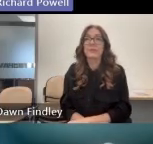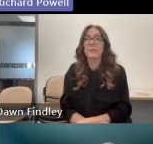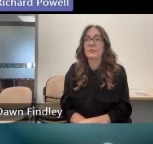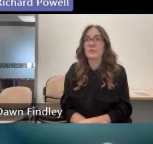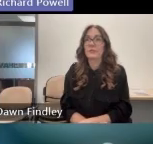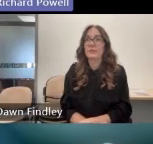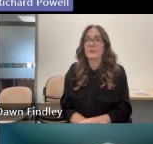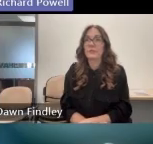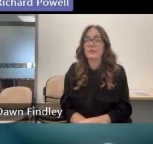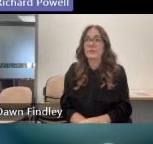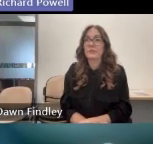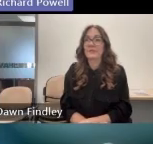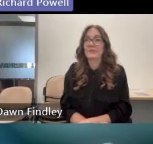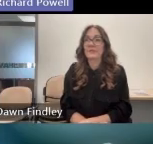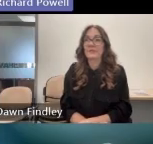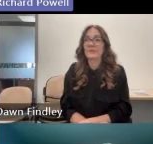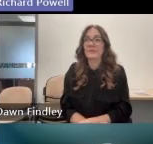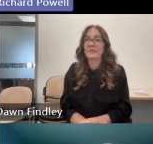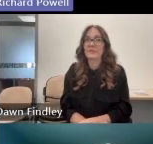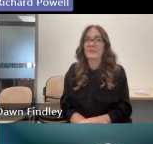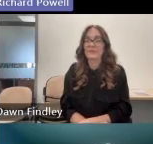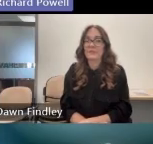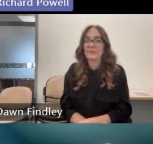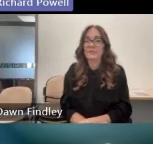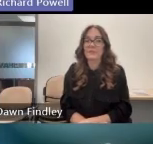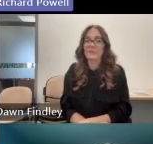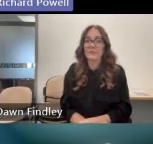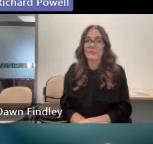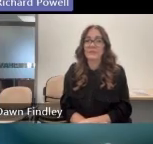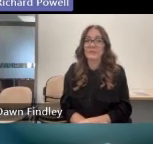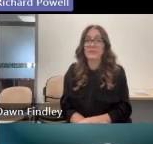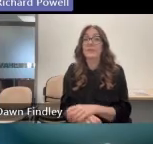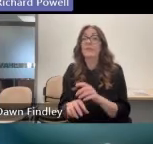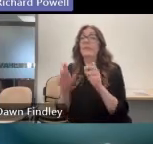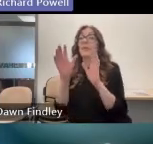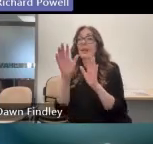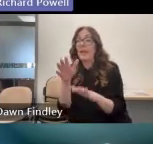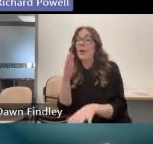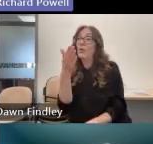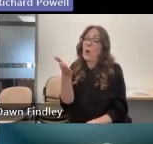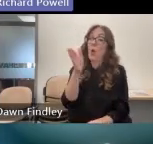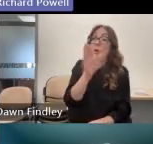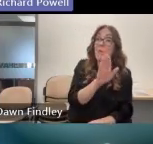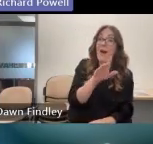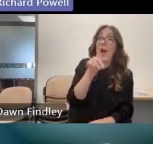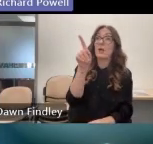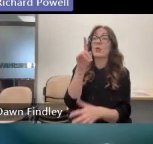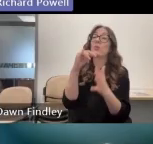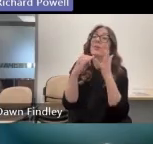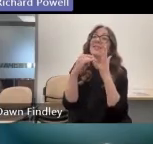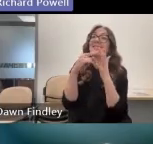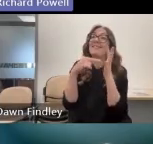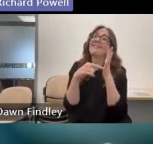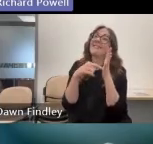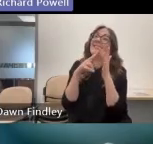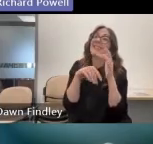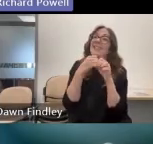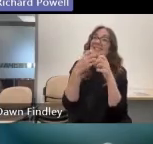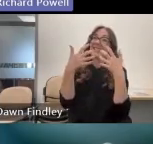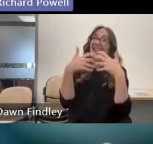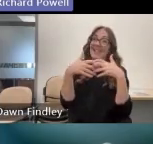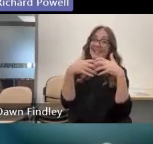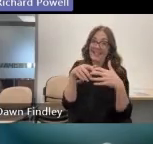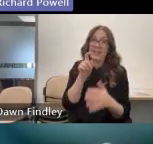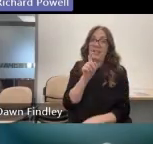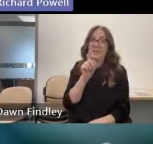Okay, so I'm back on my settings screen. I've gone to the start of the settings screen. The first thing I'm going to do is go into